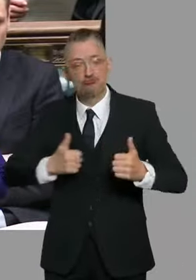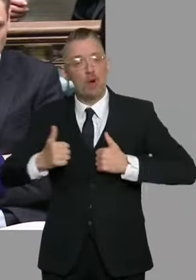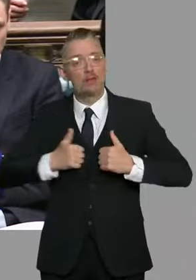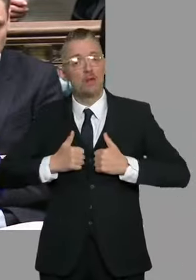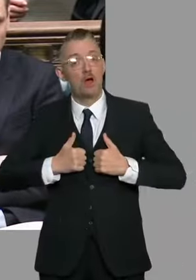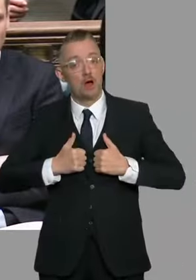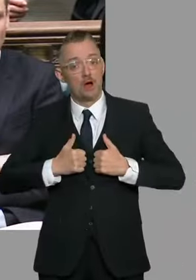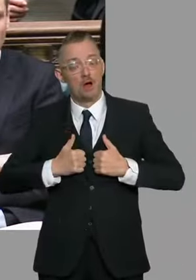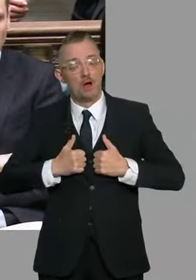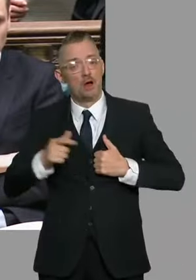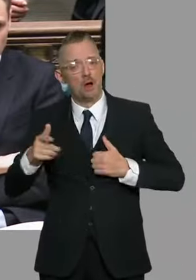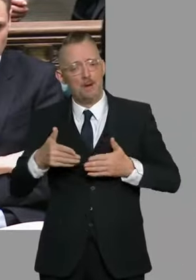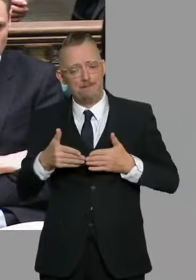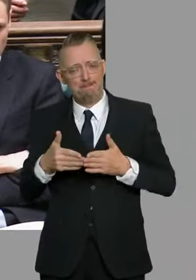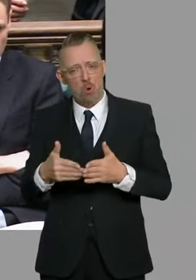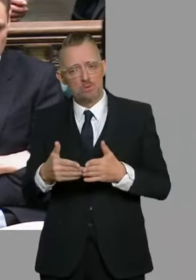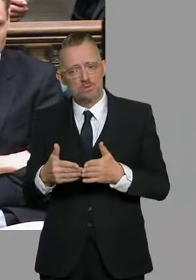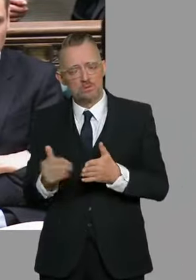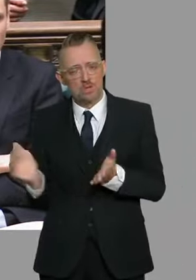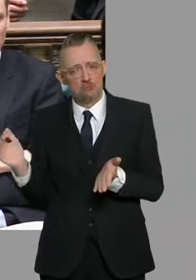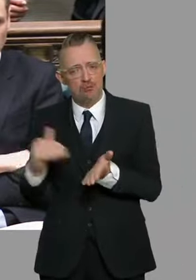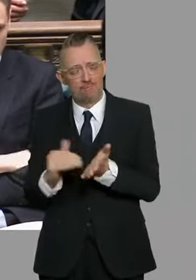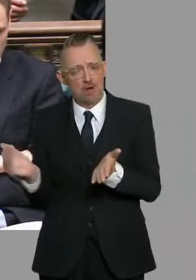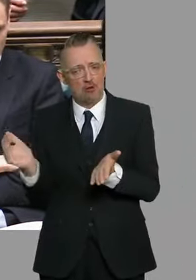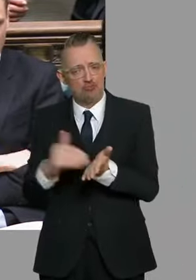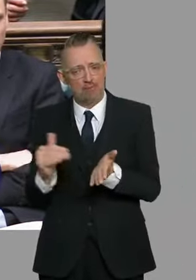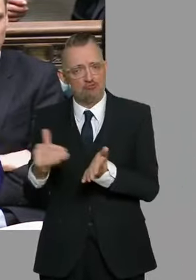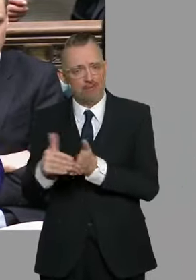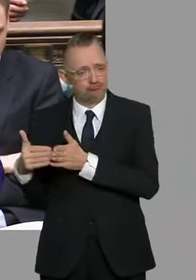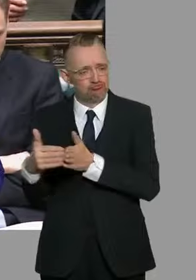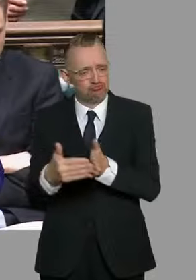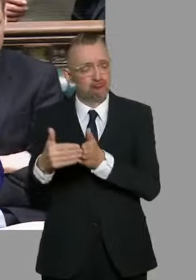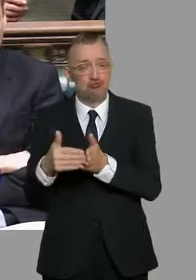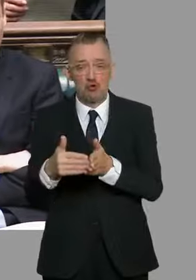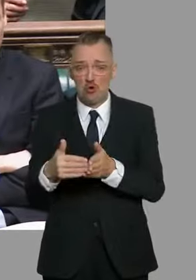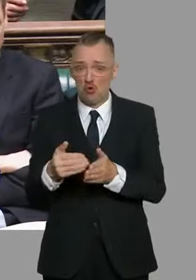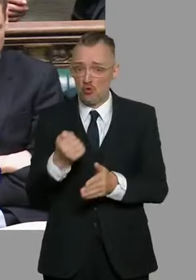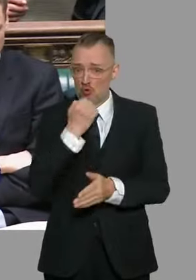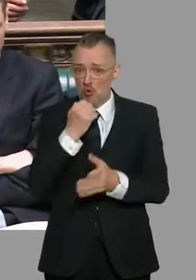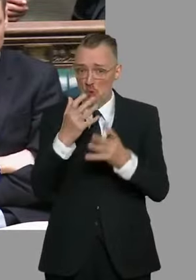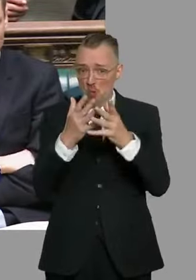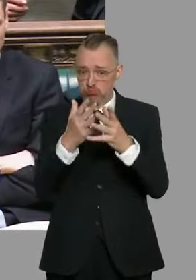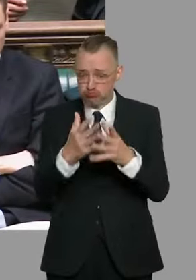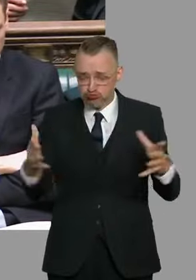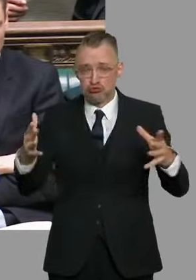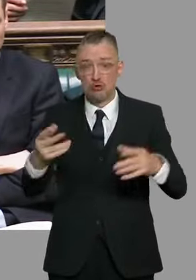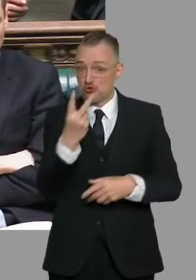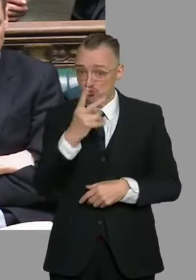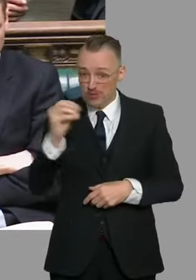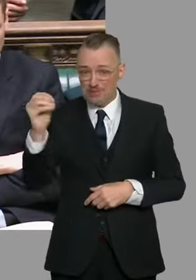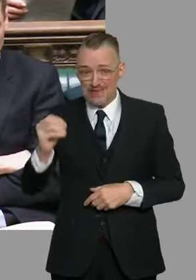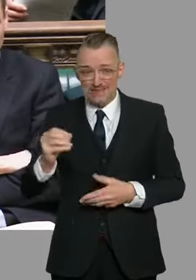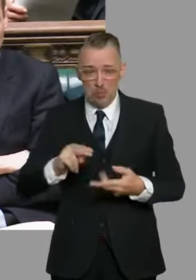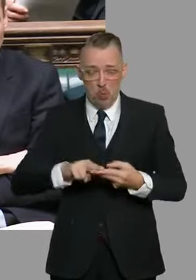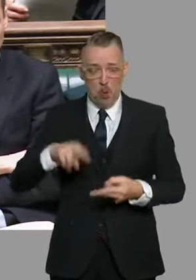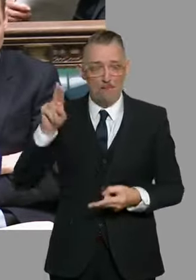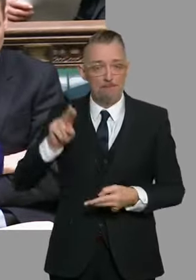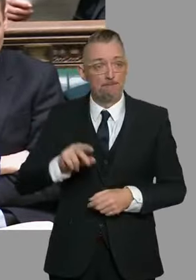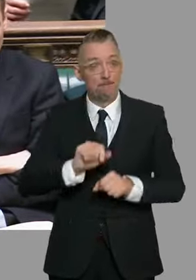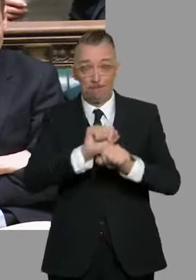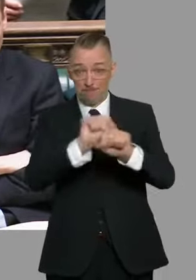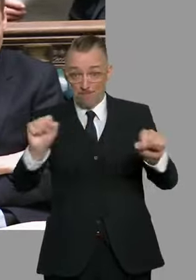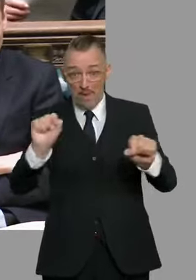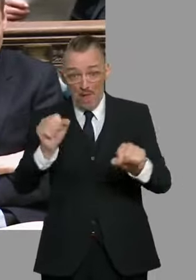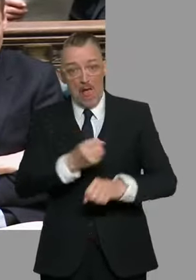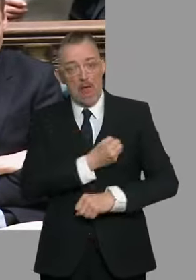have increased by nearly 20%. His own MPs are complaining about having to house asylum seekers. So